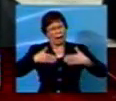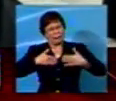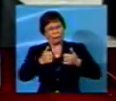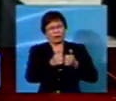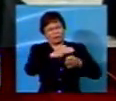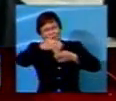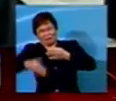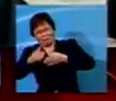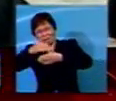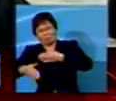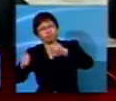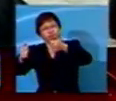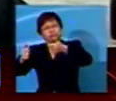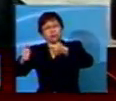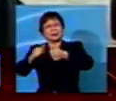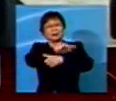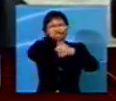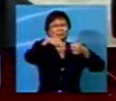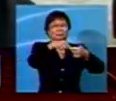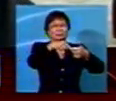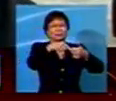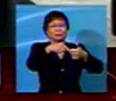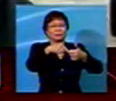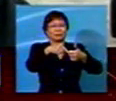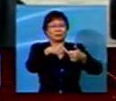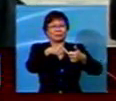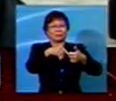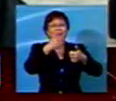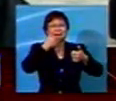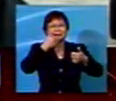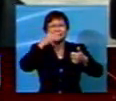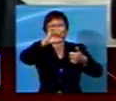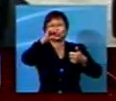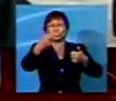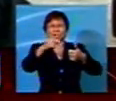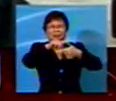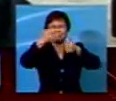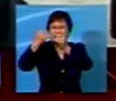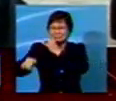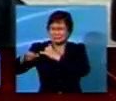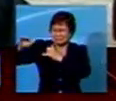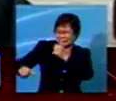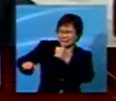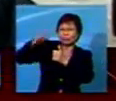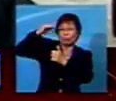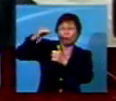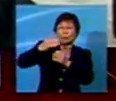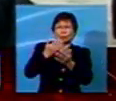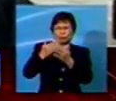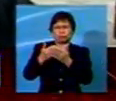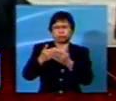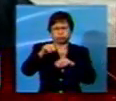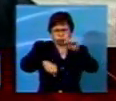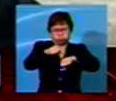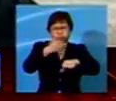rizar finished off and and also the Three Young SH The youngest boy just missed out on the Medal unfortunately but raced very very well and